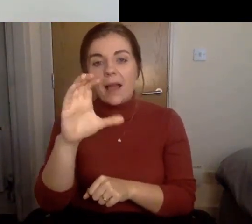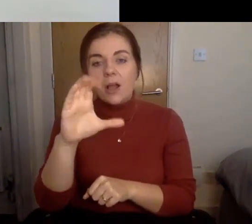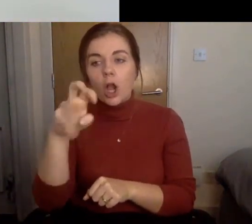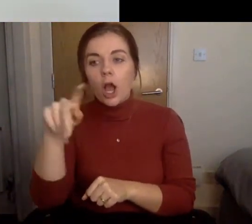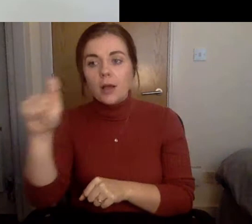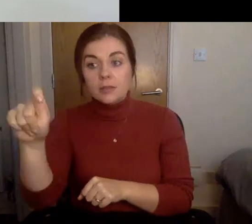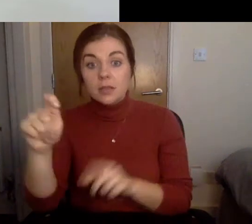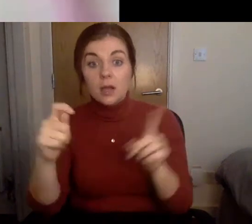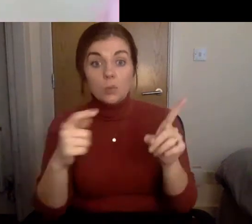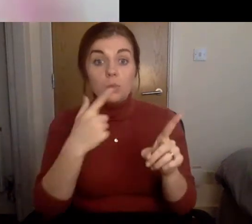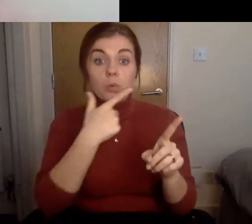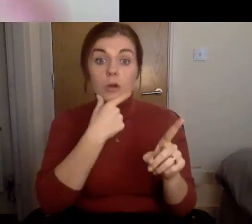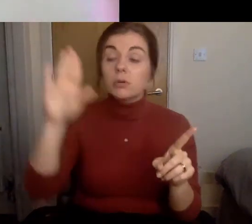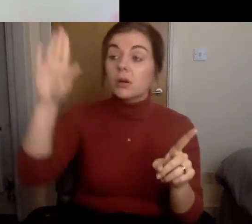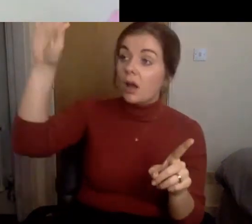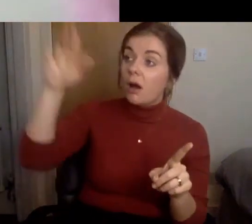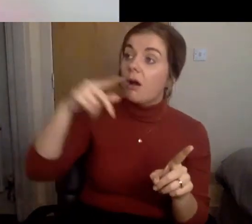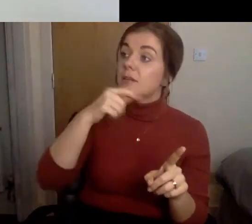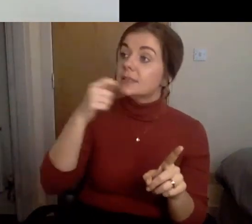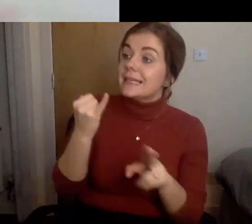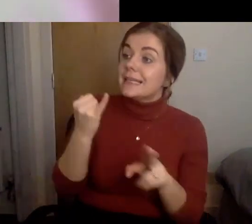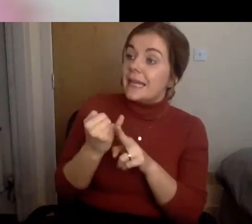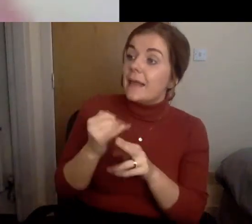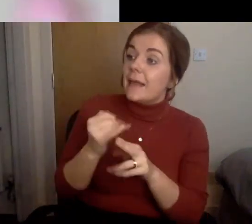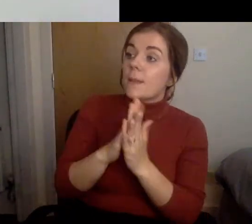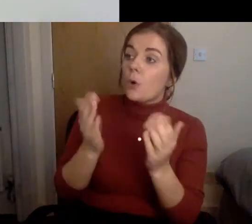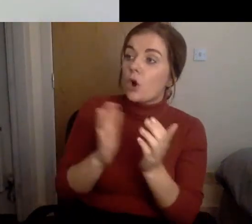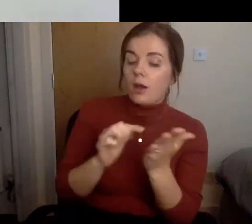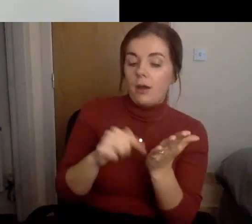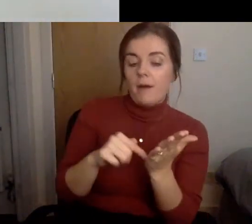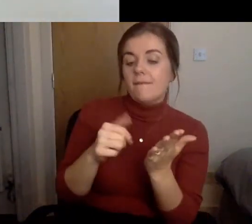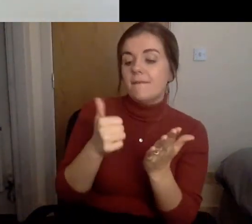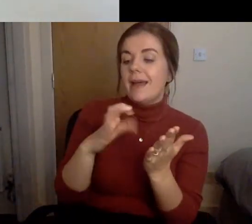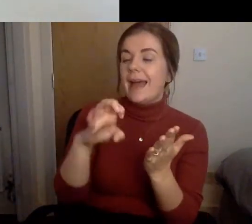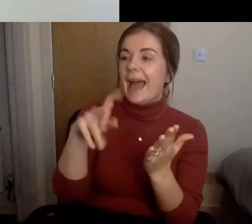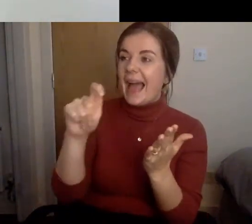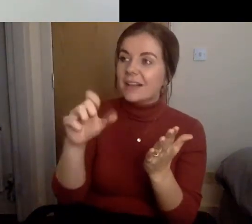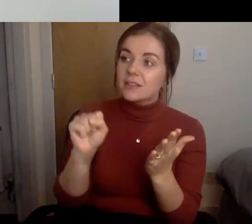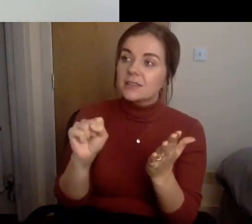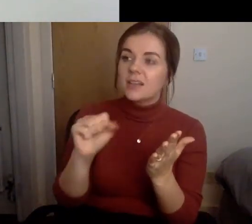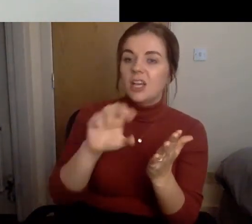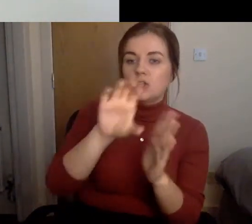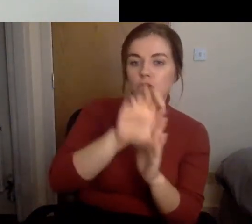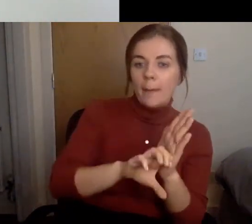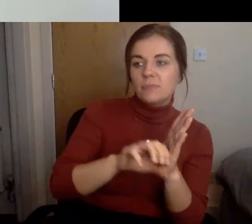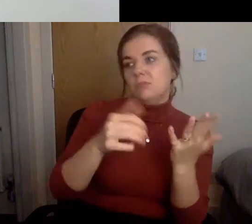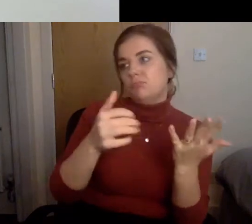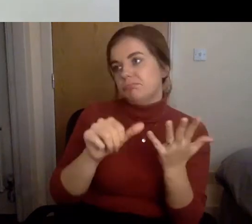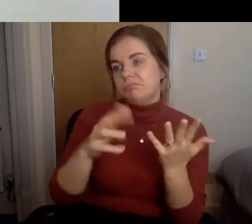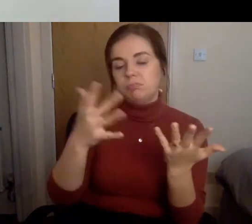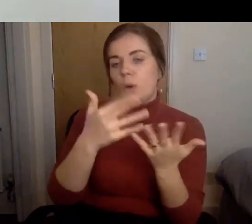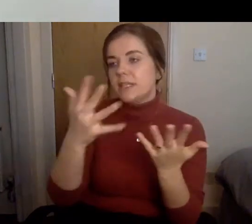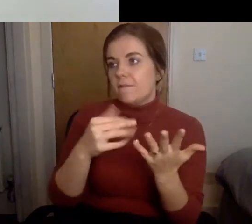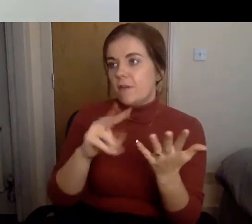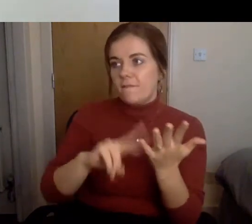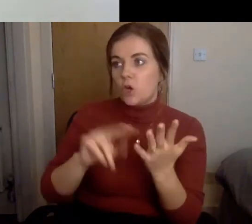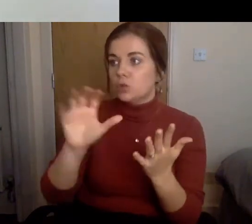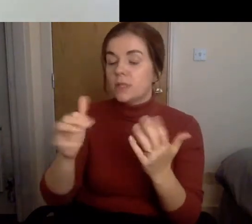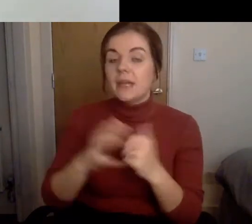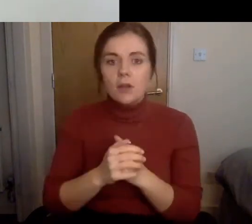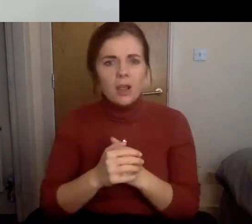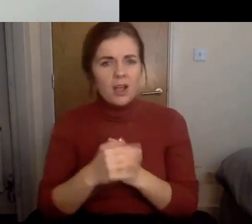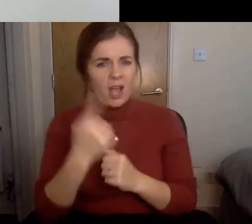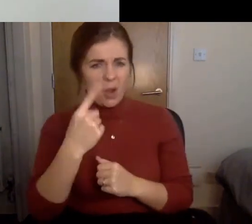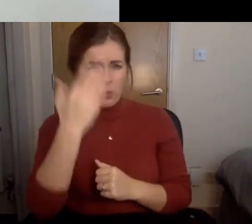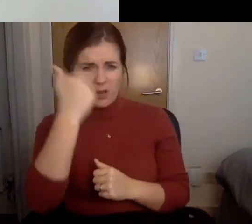his hands and he says, you know, miss, it's in the book of Acts, chapter this, verse this. And one of the other boys, Catholic boys, turned to the person beside him and